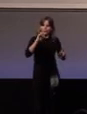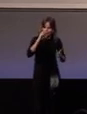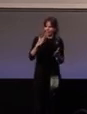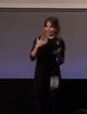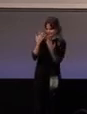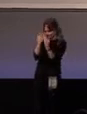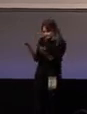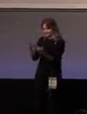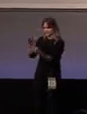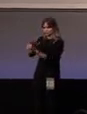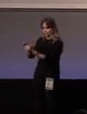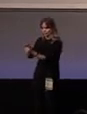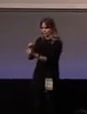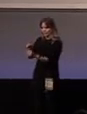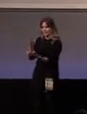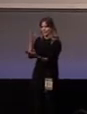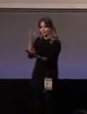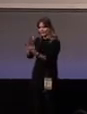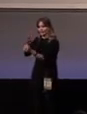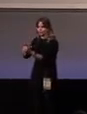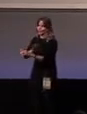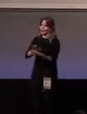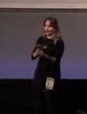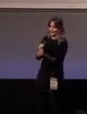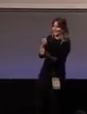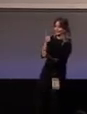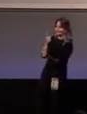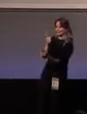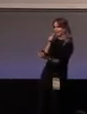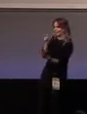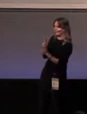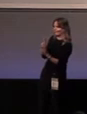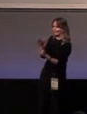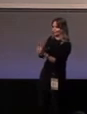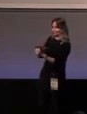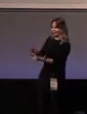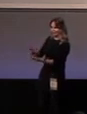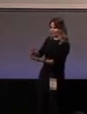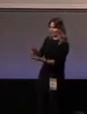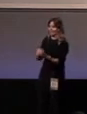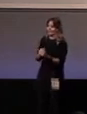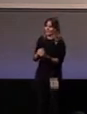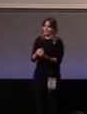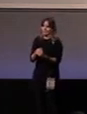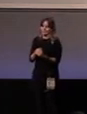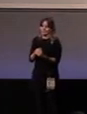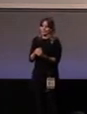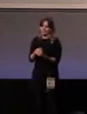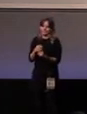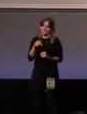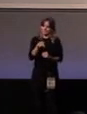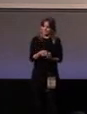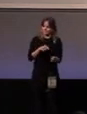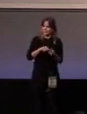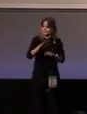wat doet de real rural and not to die' industrie in de periferie en wie wie make in in most